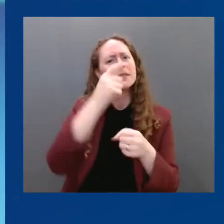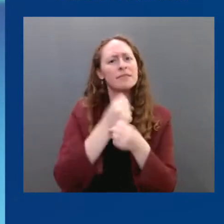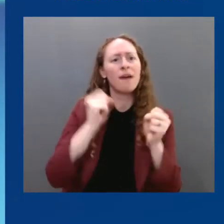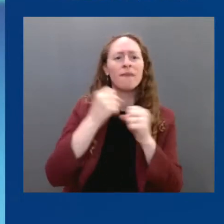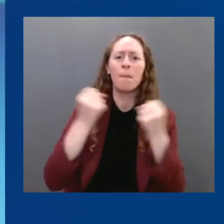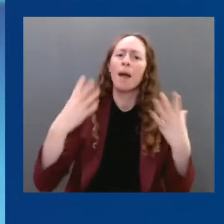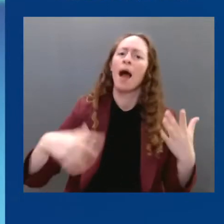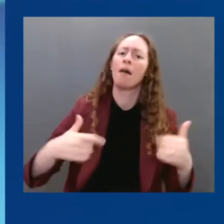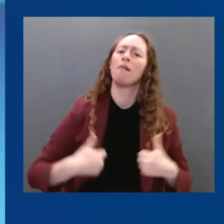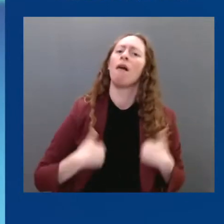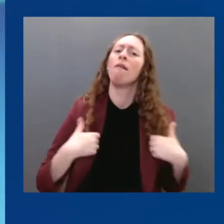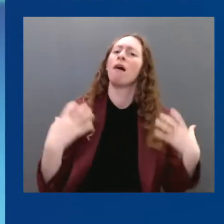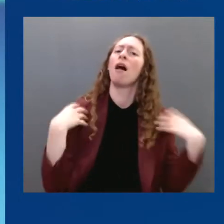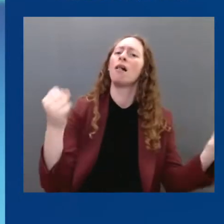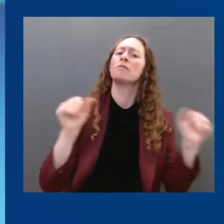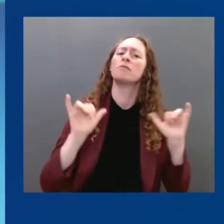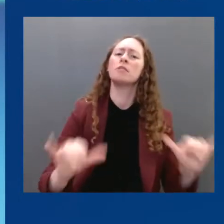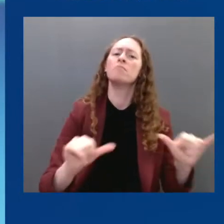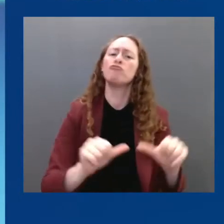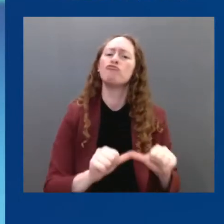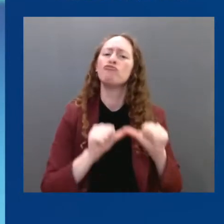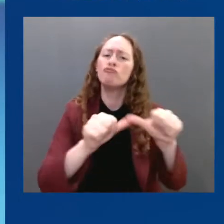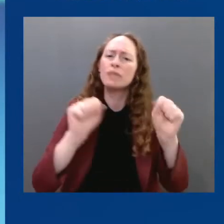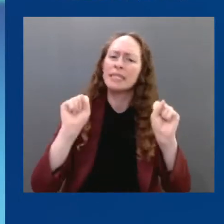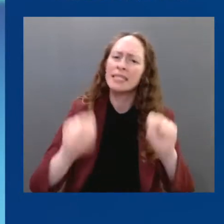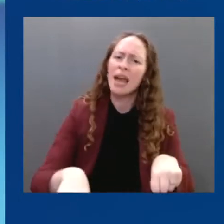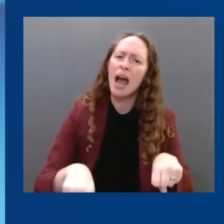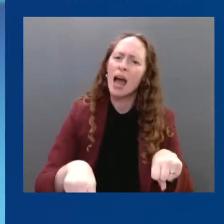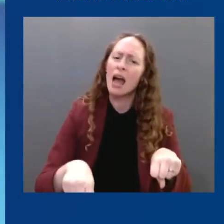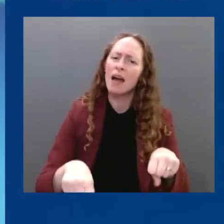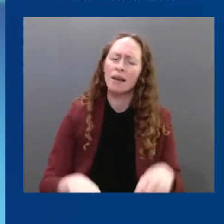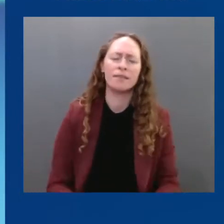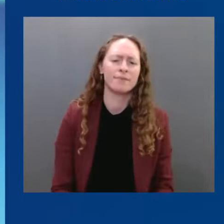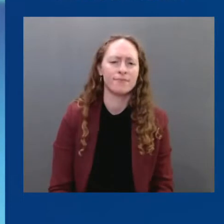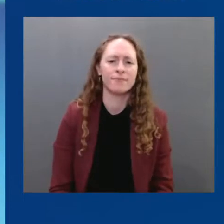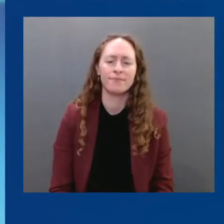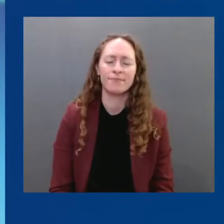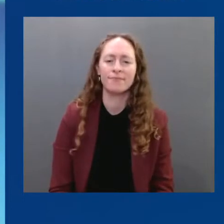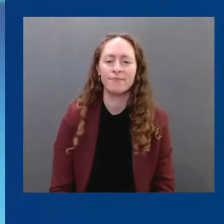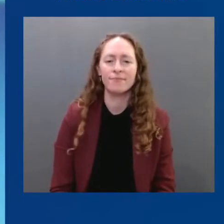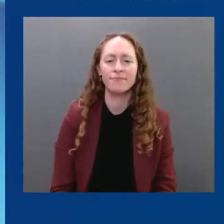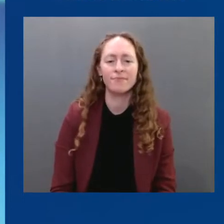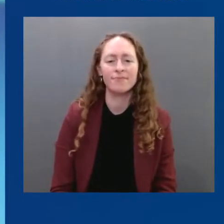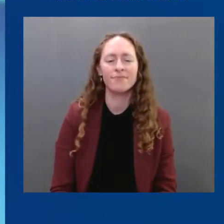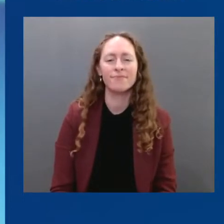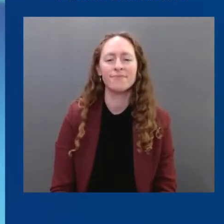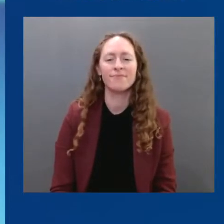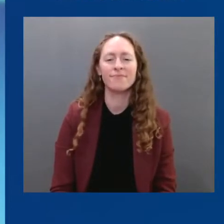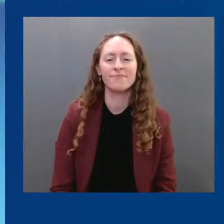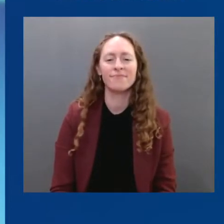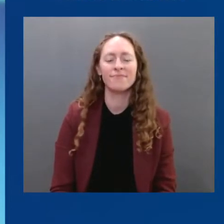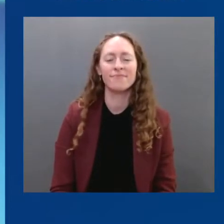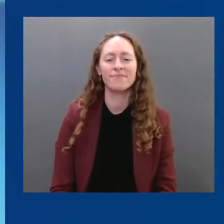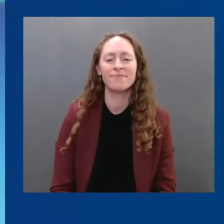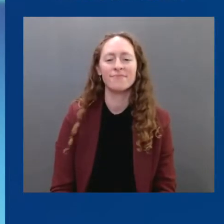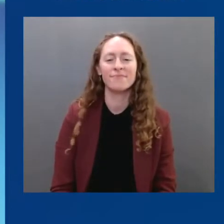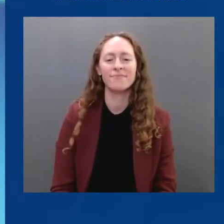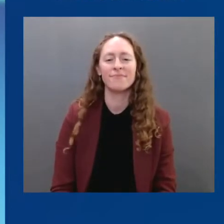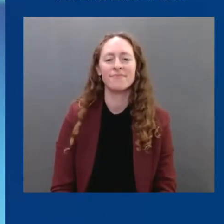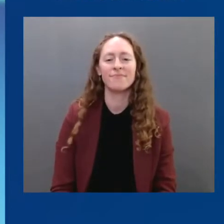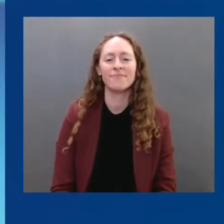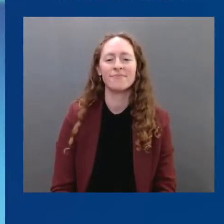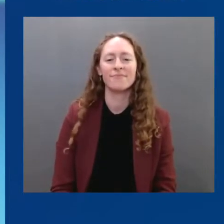of BA5, the tools we have continue to work. We are at a point in the pandemic where